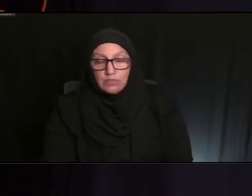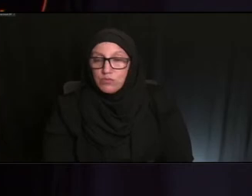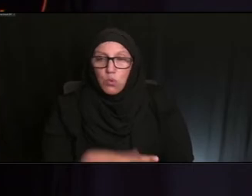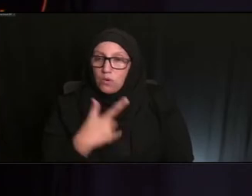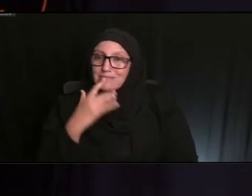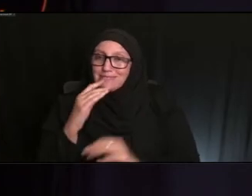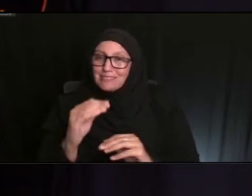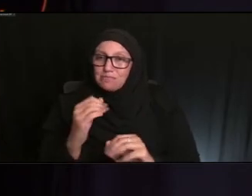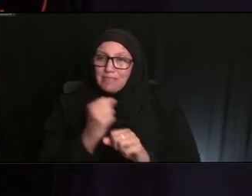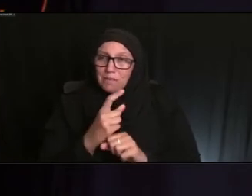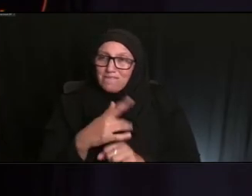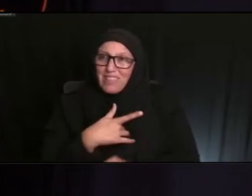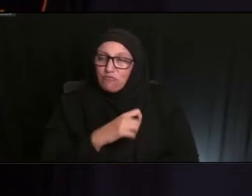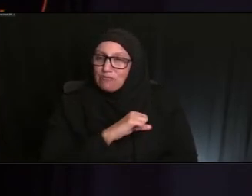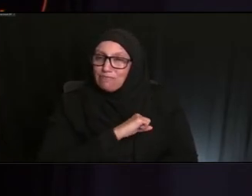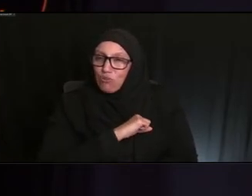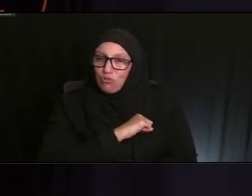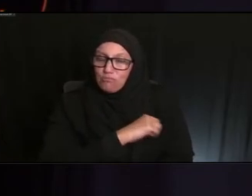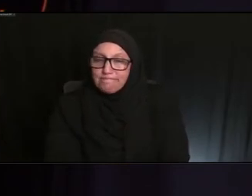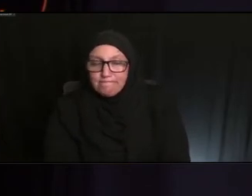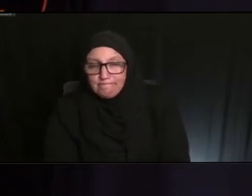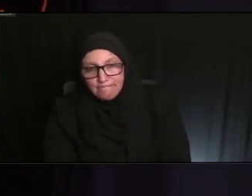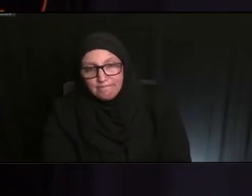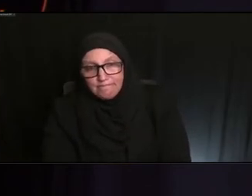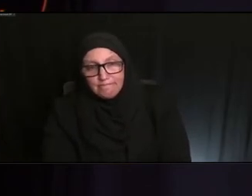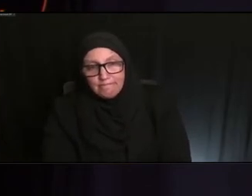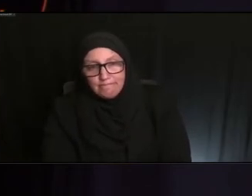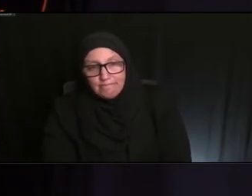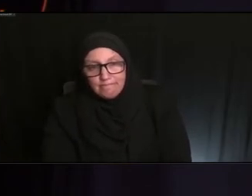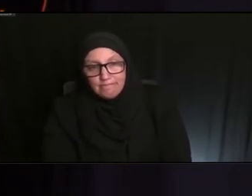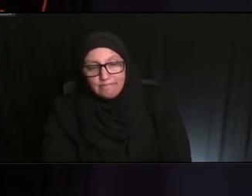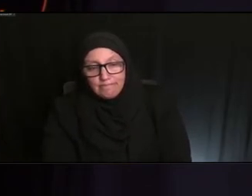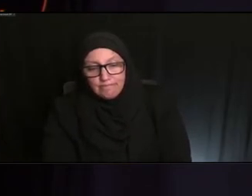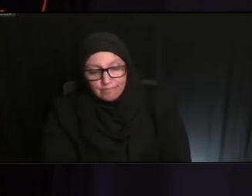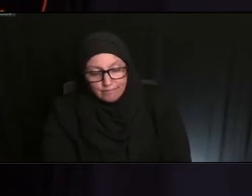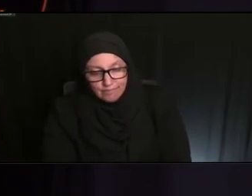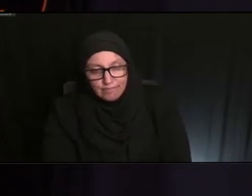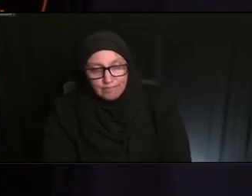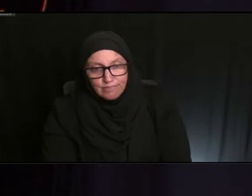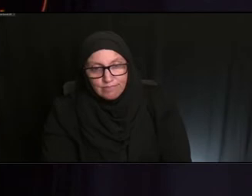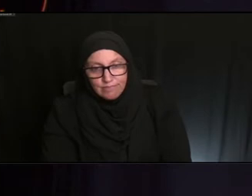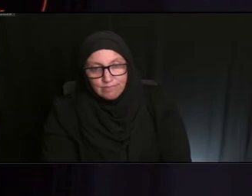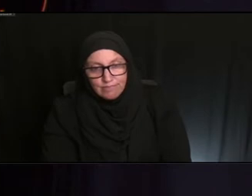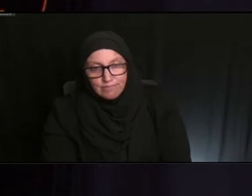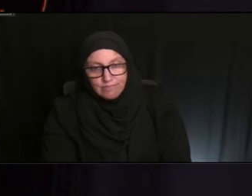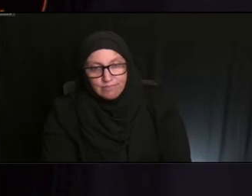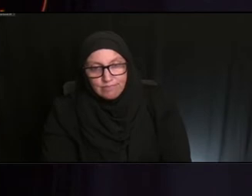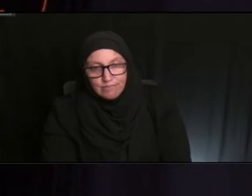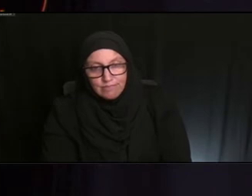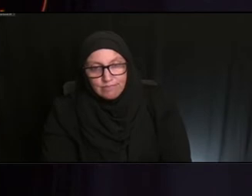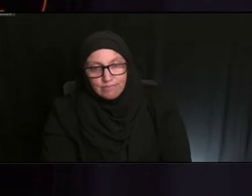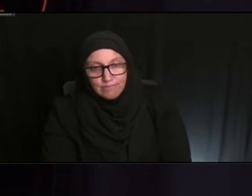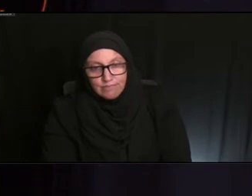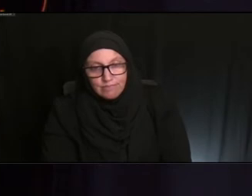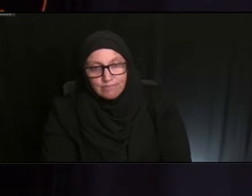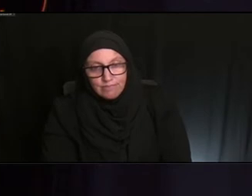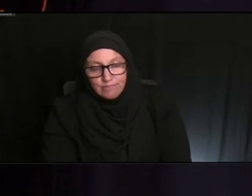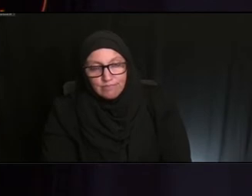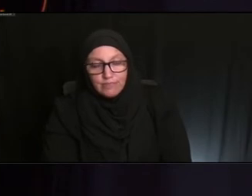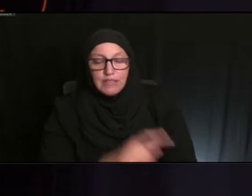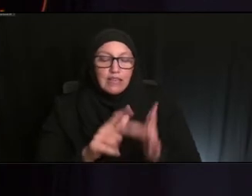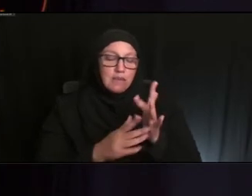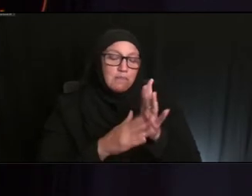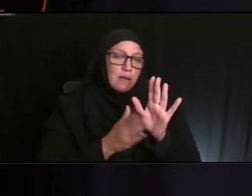Who were the real teachers? This another thing, the imams would talk about the transmission, Imam al-Sadiq alayhi salam,